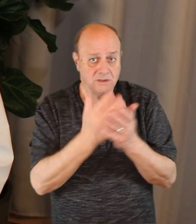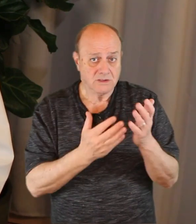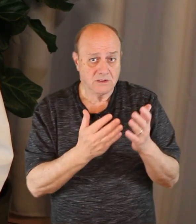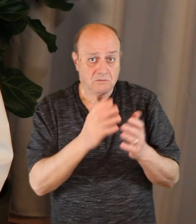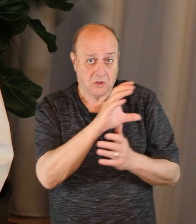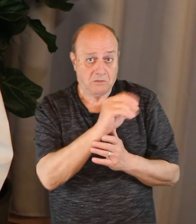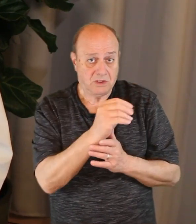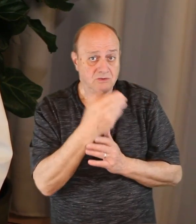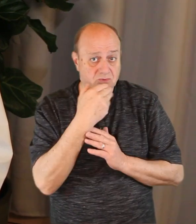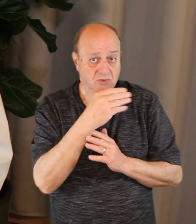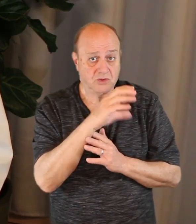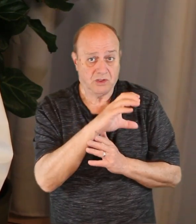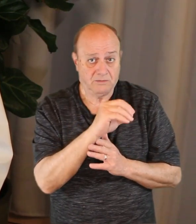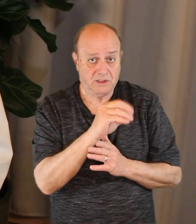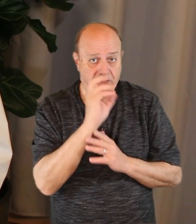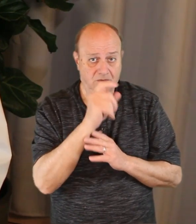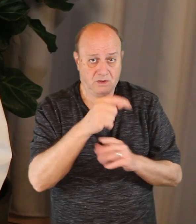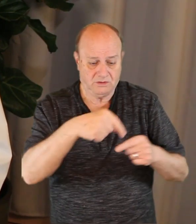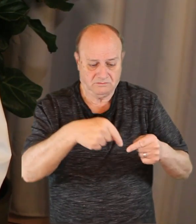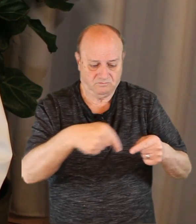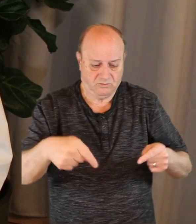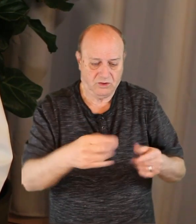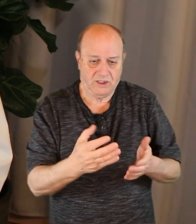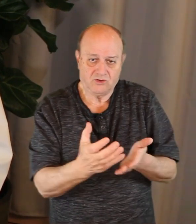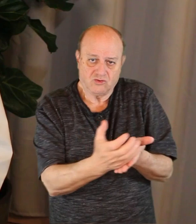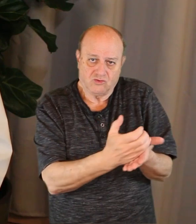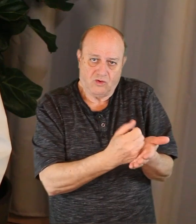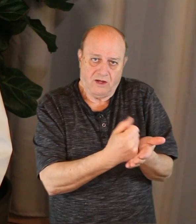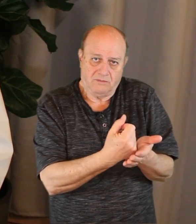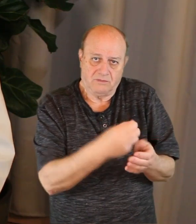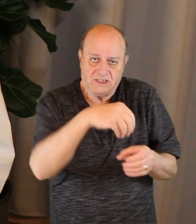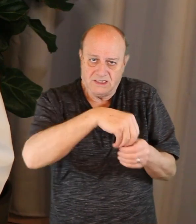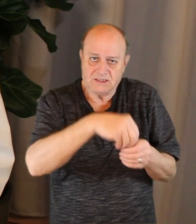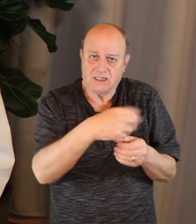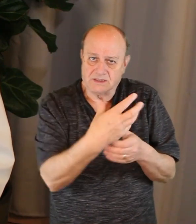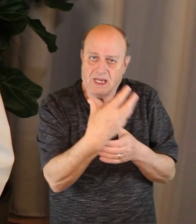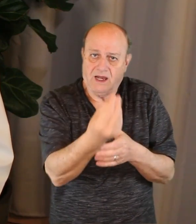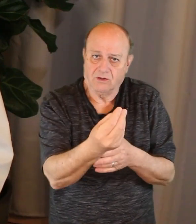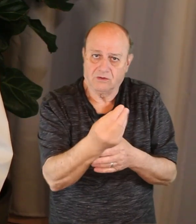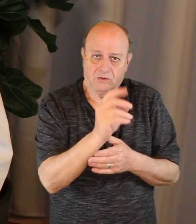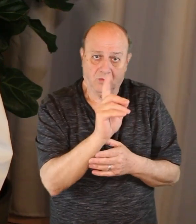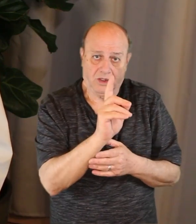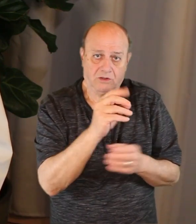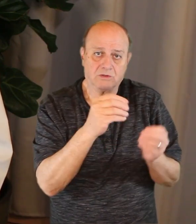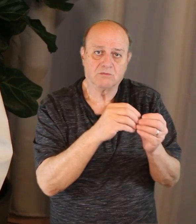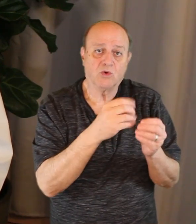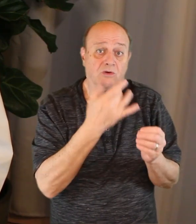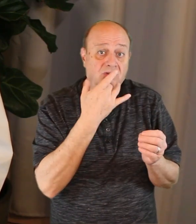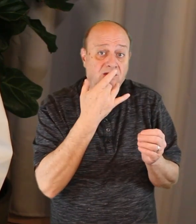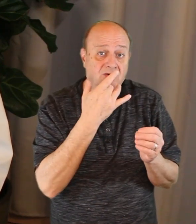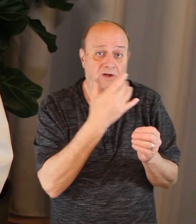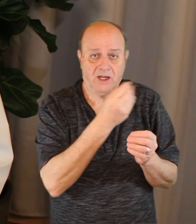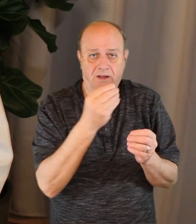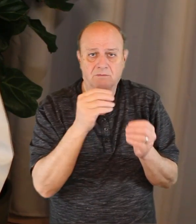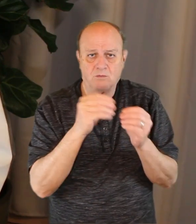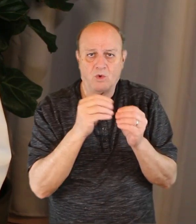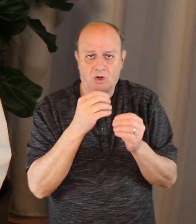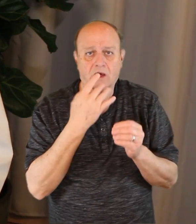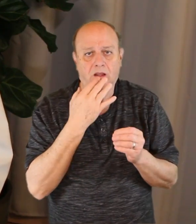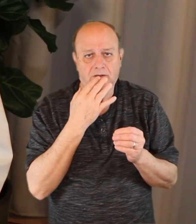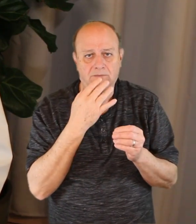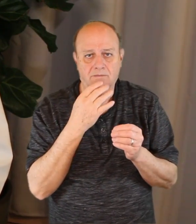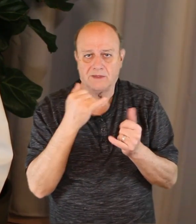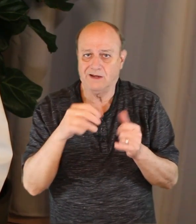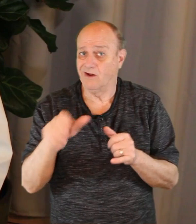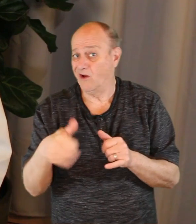the bean and scrape out the innards where is more flavor and more color.